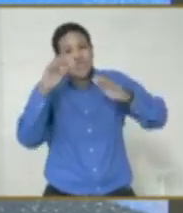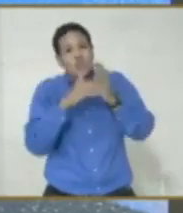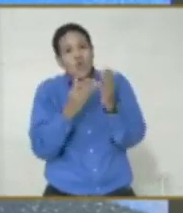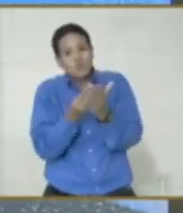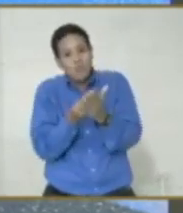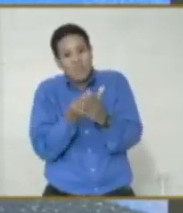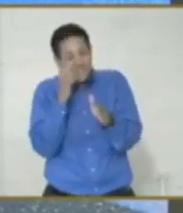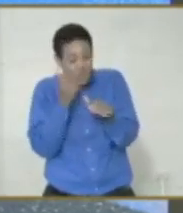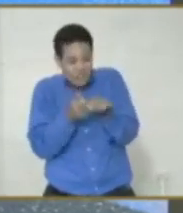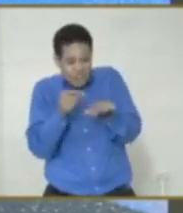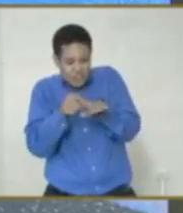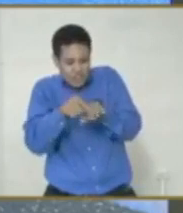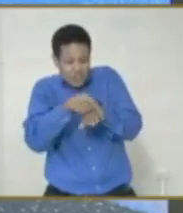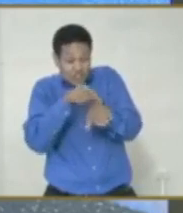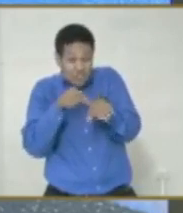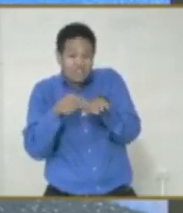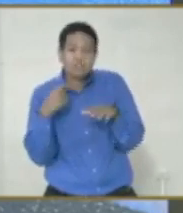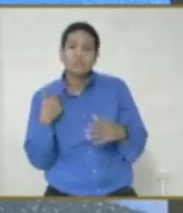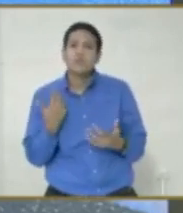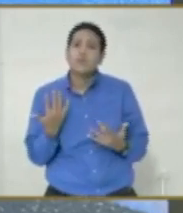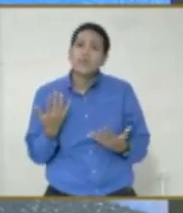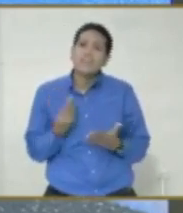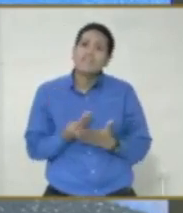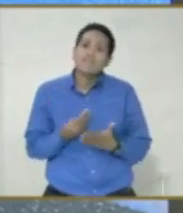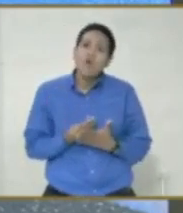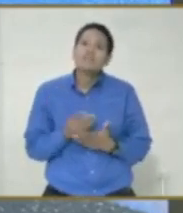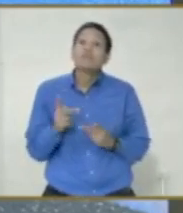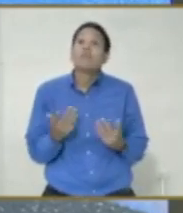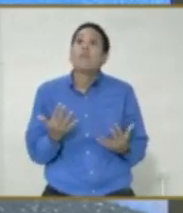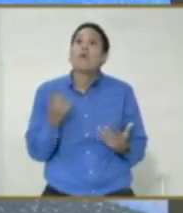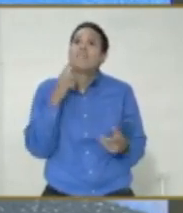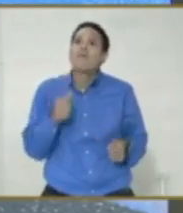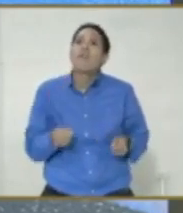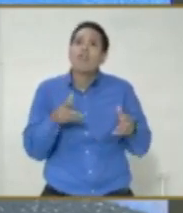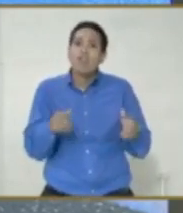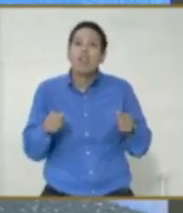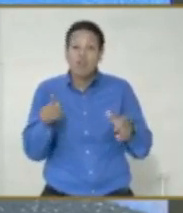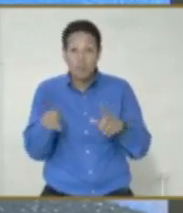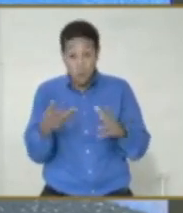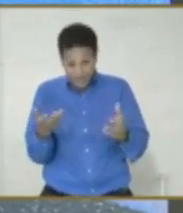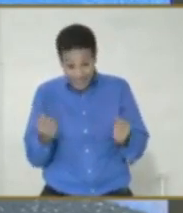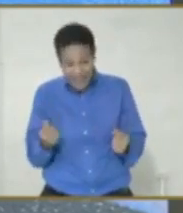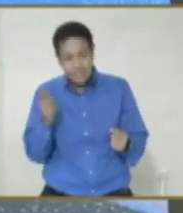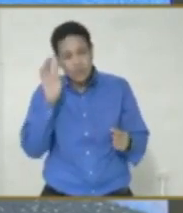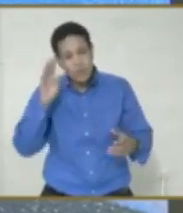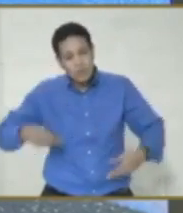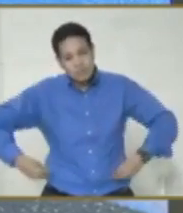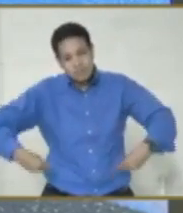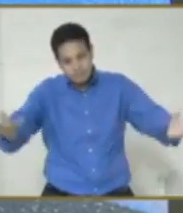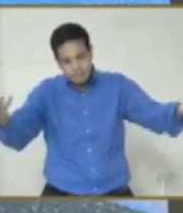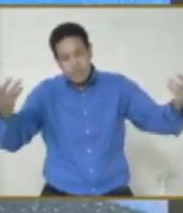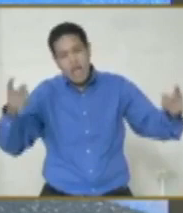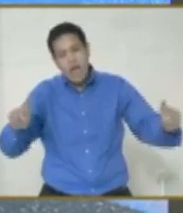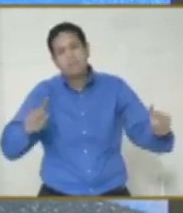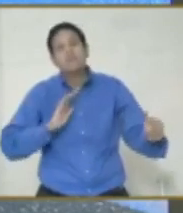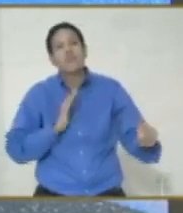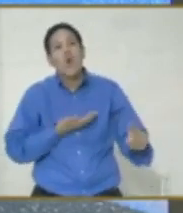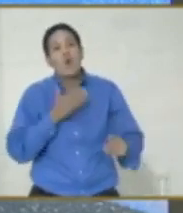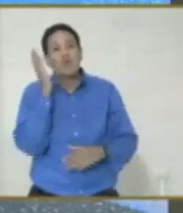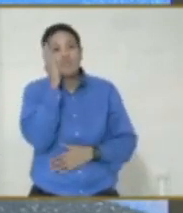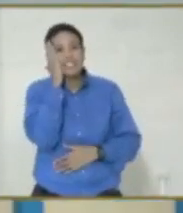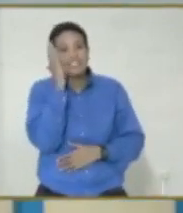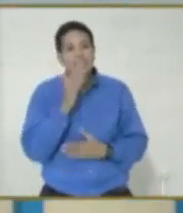packages. We eagerly await the funds. And once we get it, those packages will be passed on to our